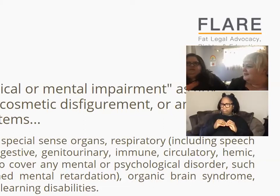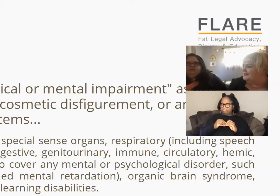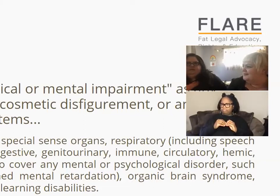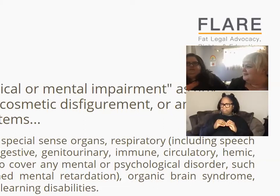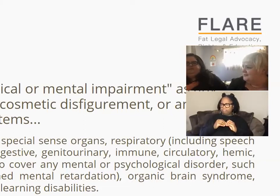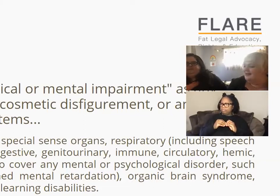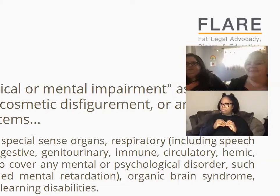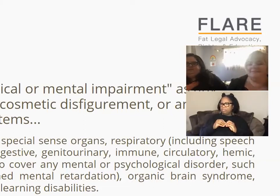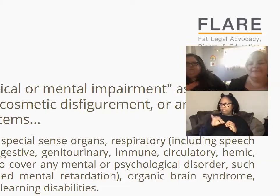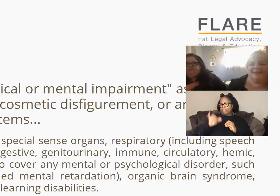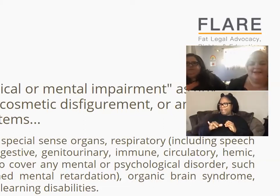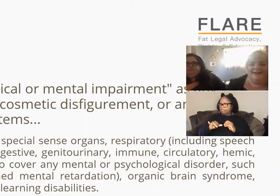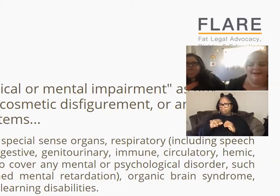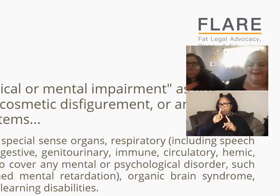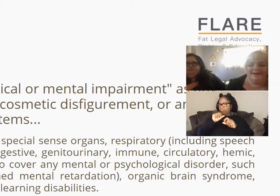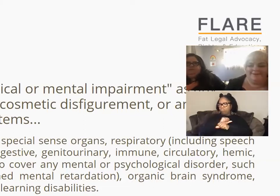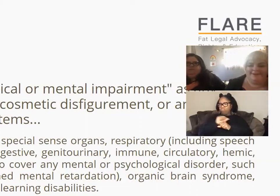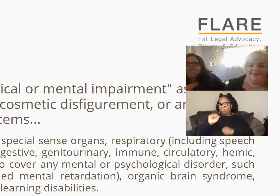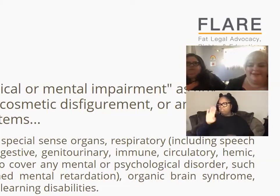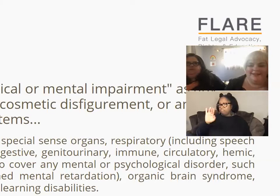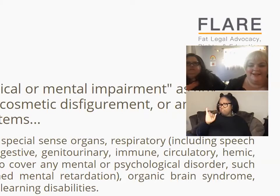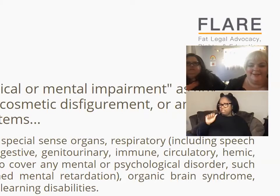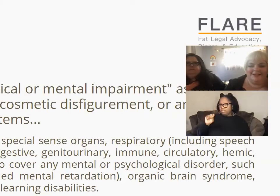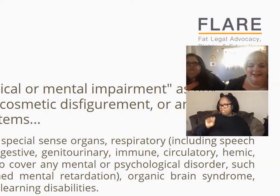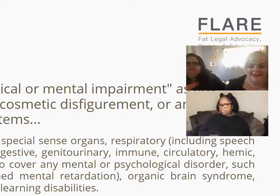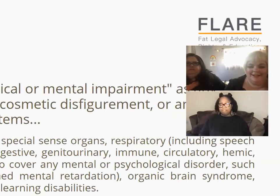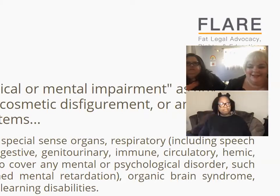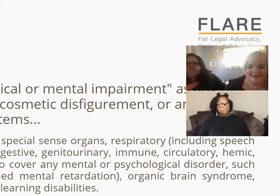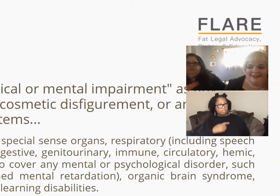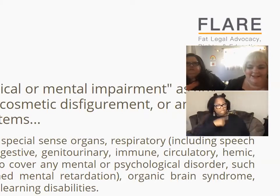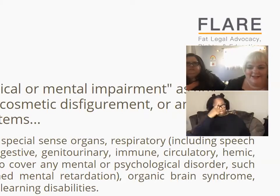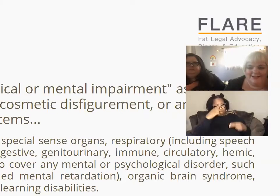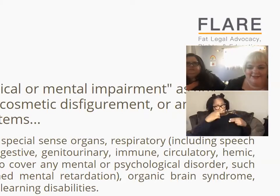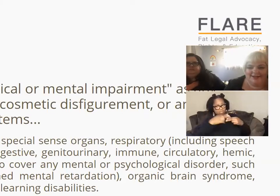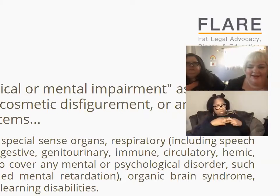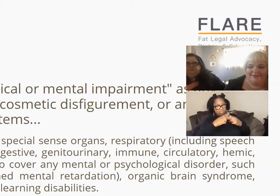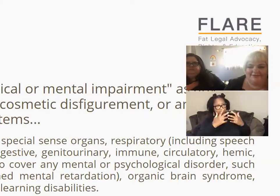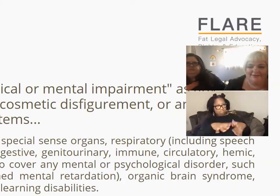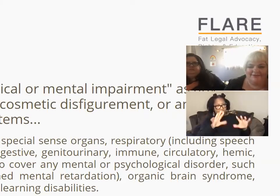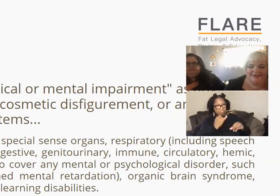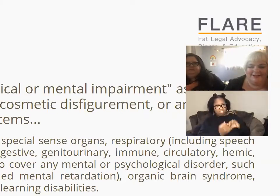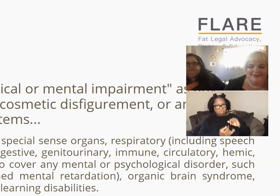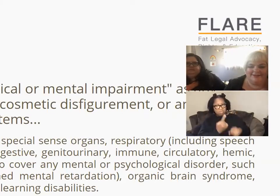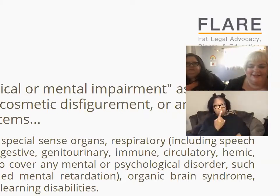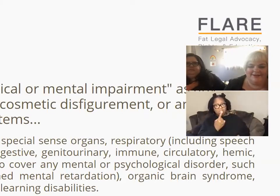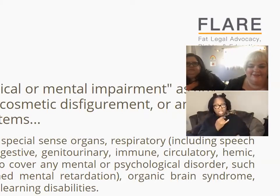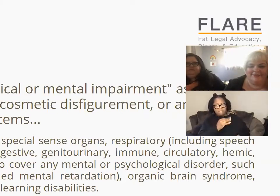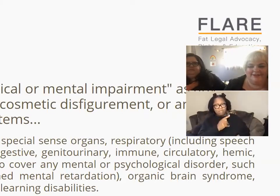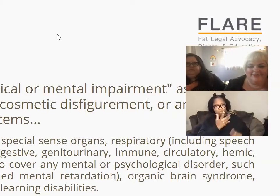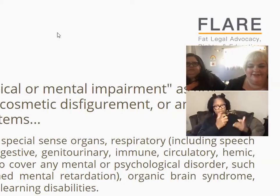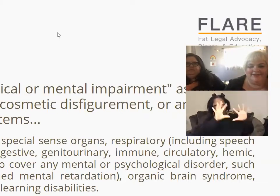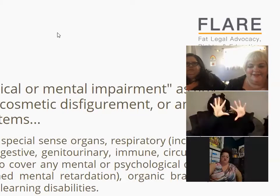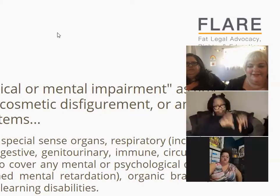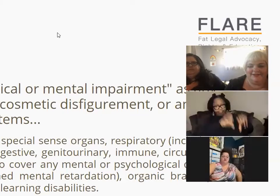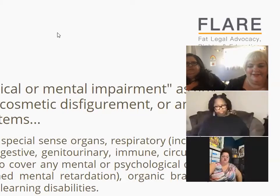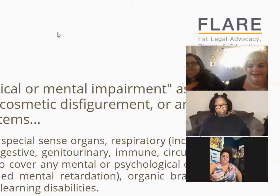bias. Yeah. Yeah. So I think that's the end of our slides. That's the last slide that we have. So if you want to take those down.